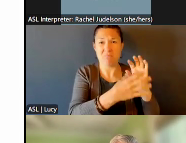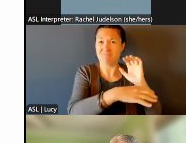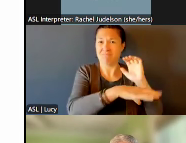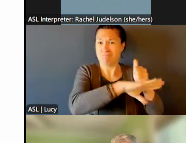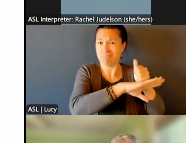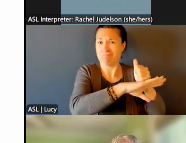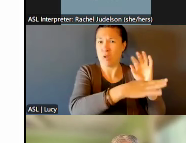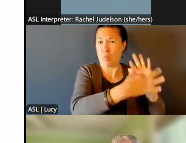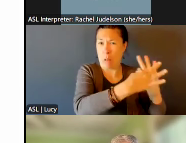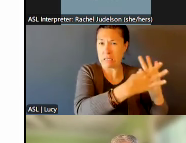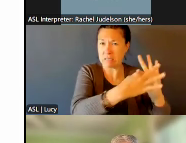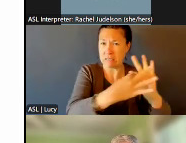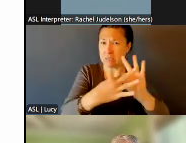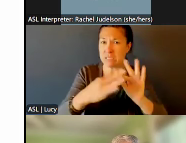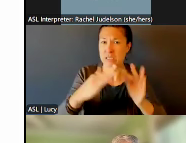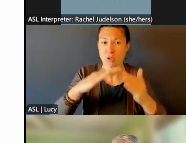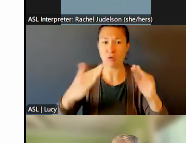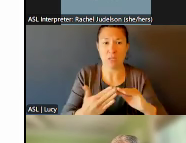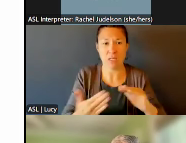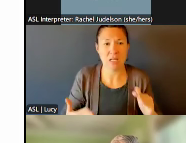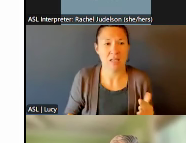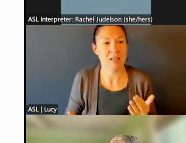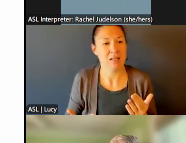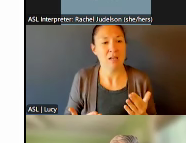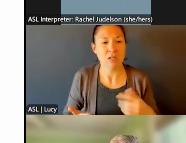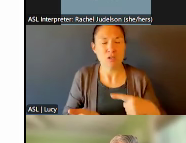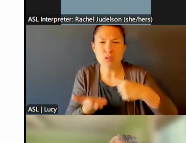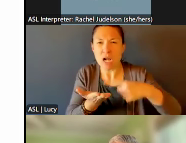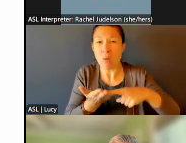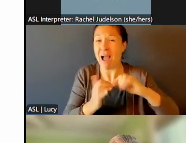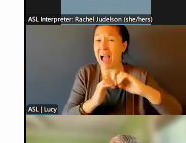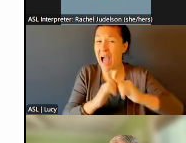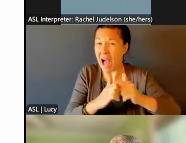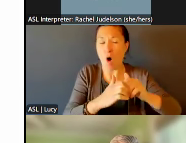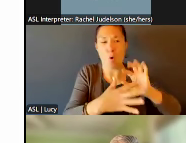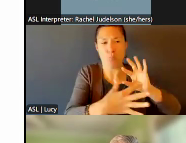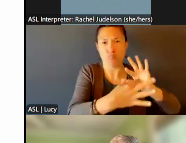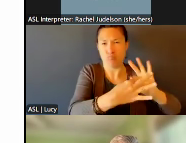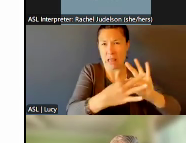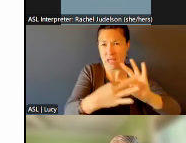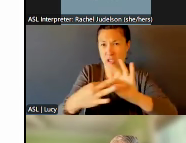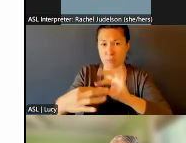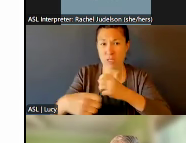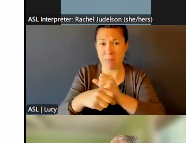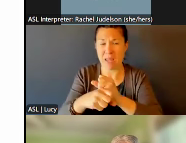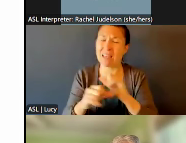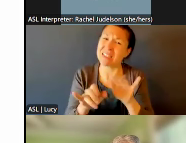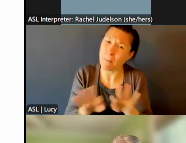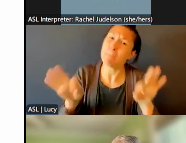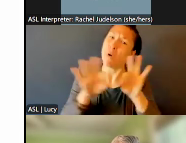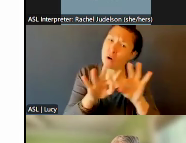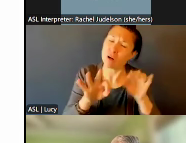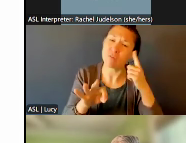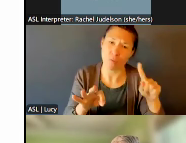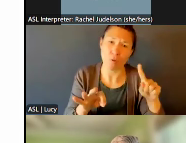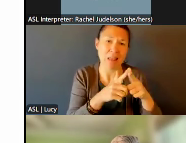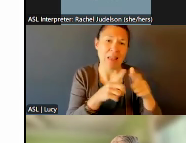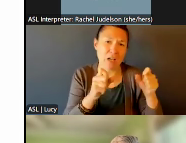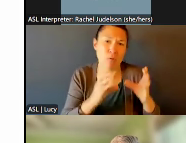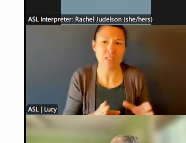or often, talking about the way that you establish community relationships is really valuable to linguists. And